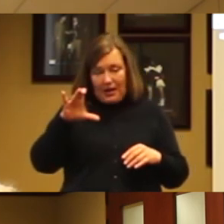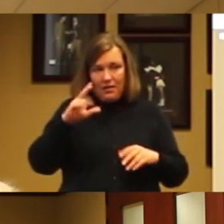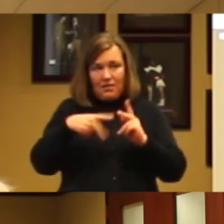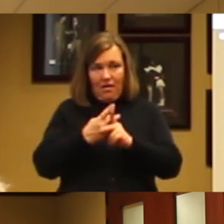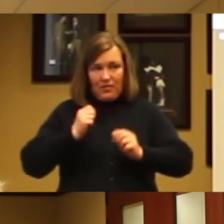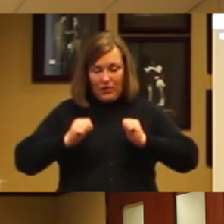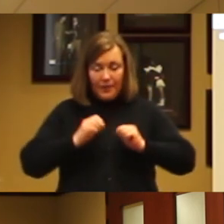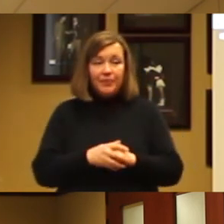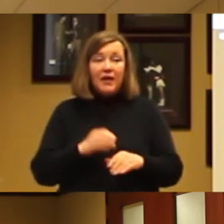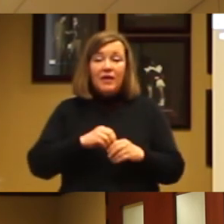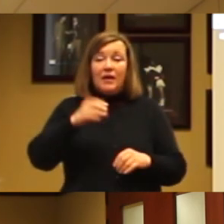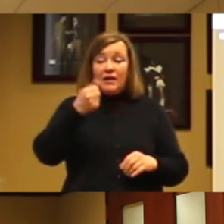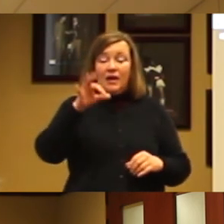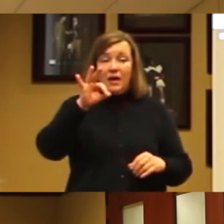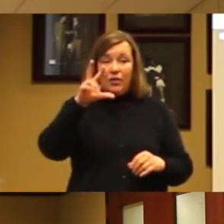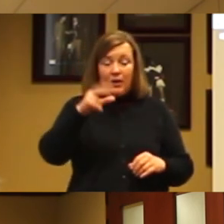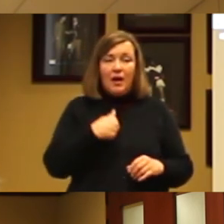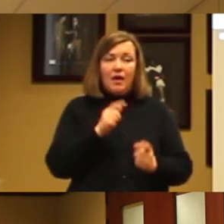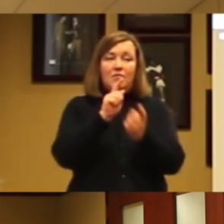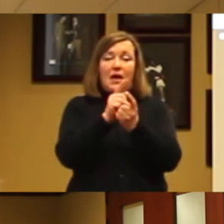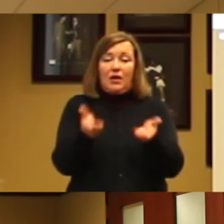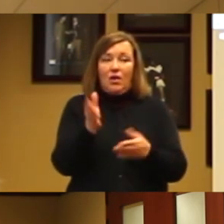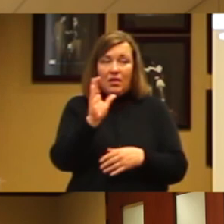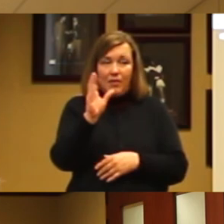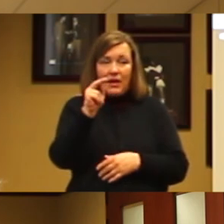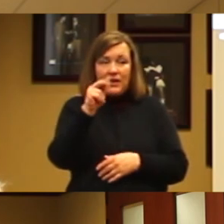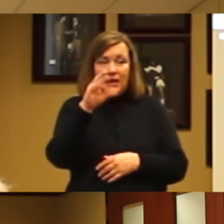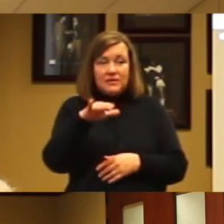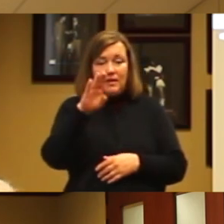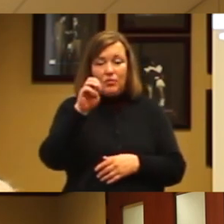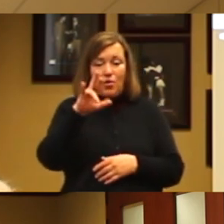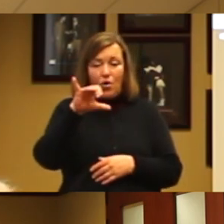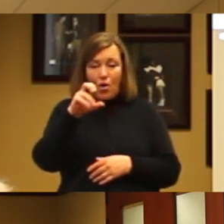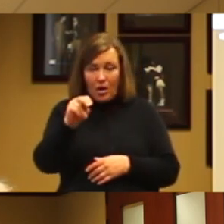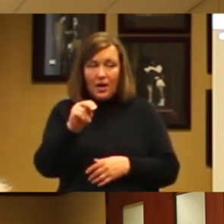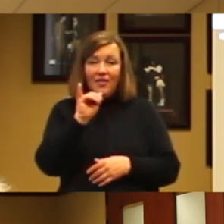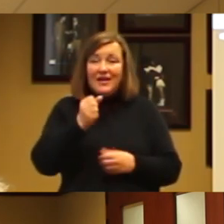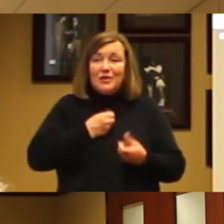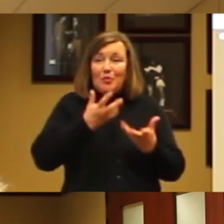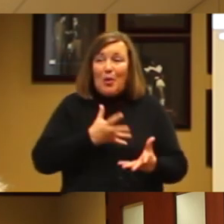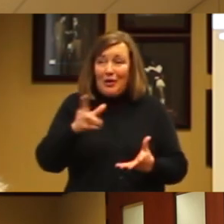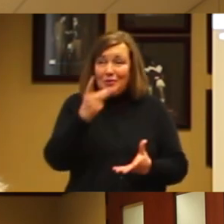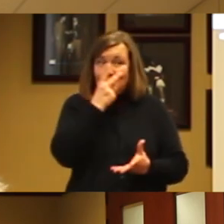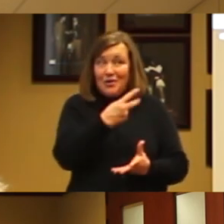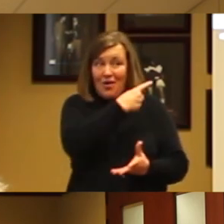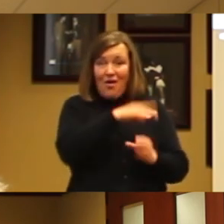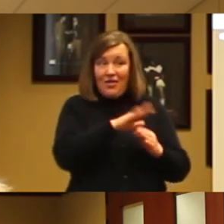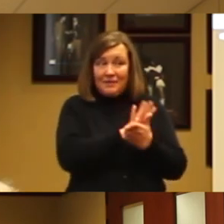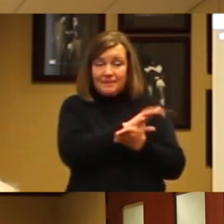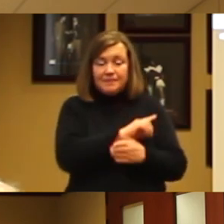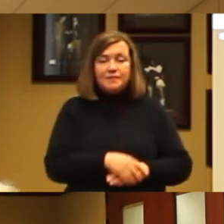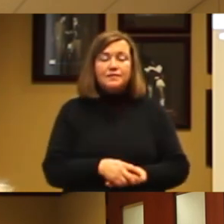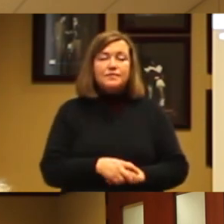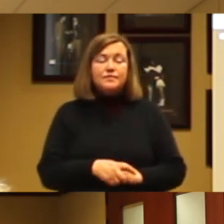in 1993, I met here in Colombia Nancy Morejon, the poet that you saw on the screen.